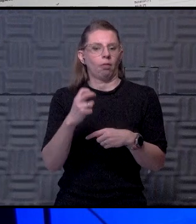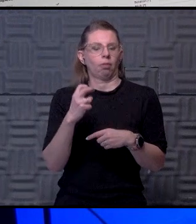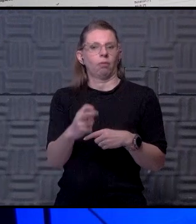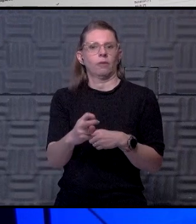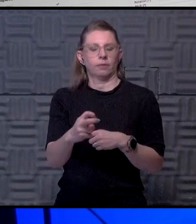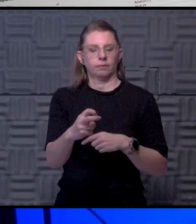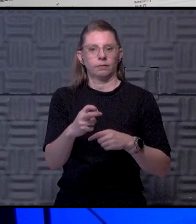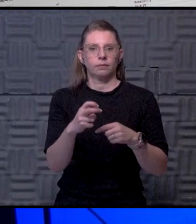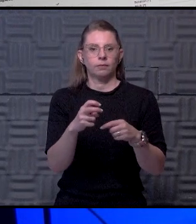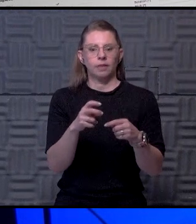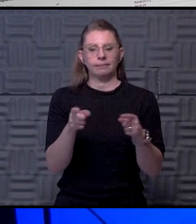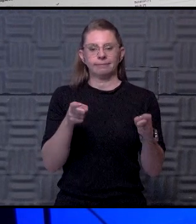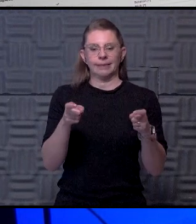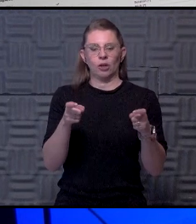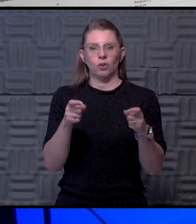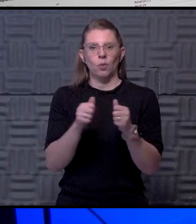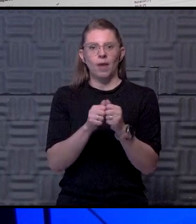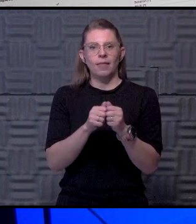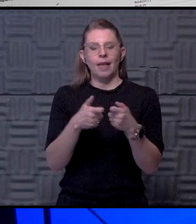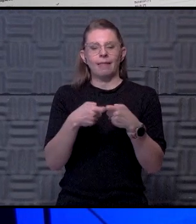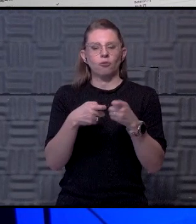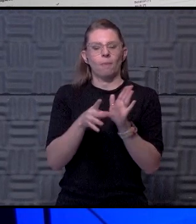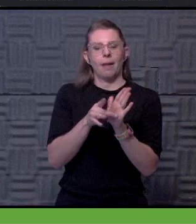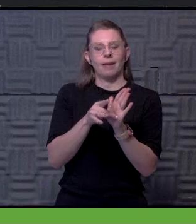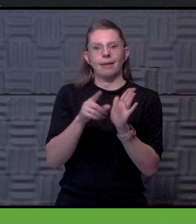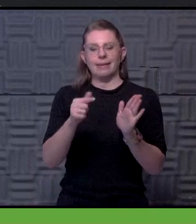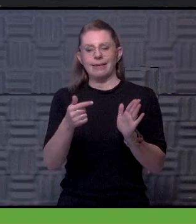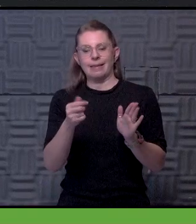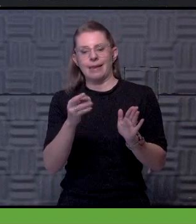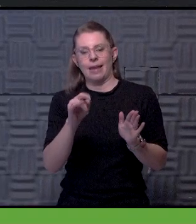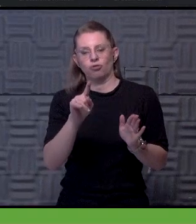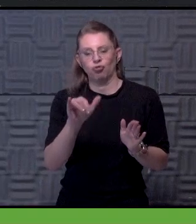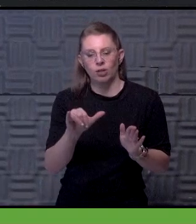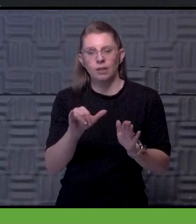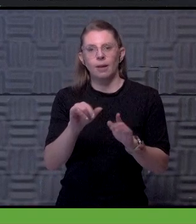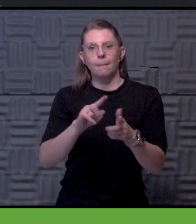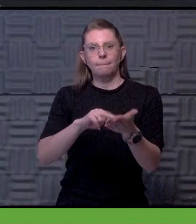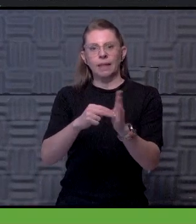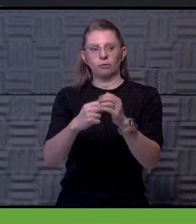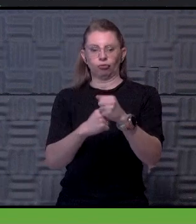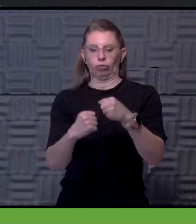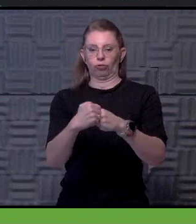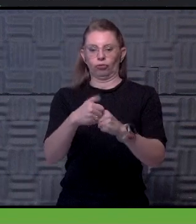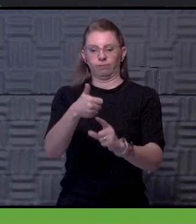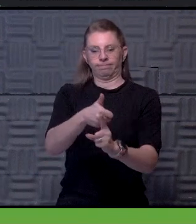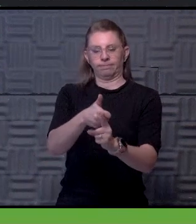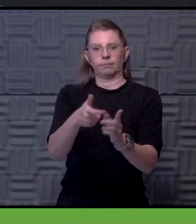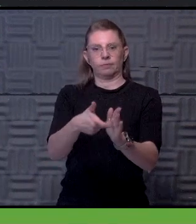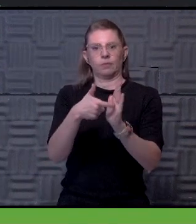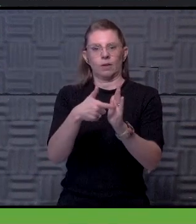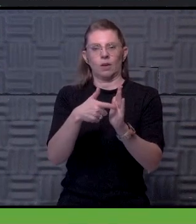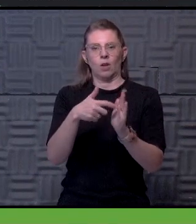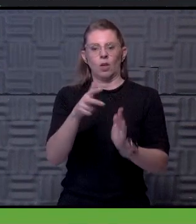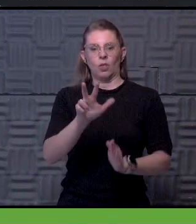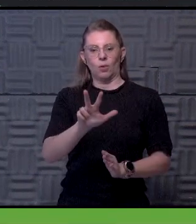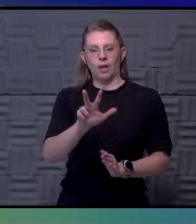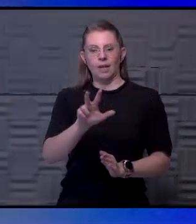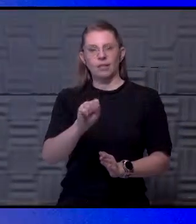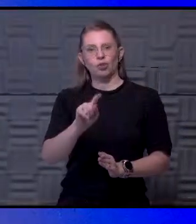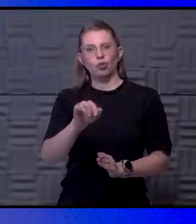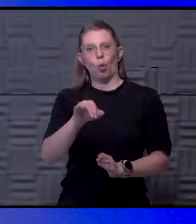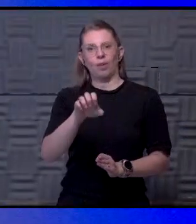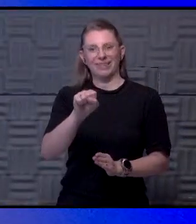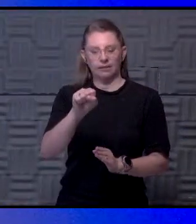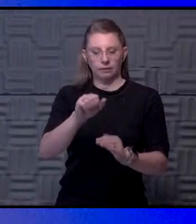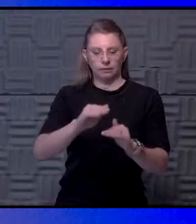with electromagnets into the gantry. The gantry is a structure that requires about 3 stories